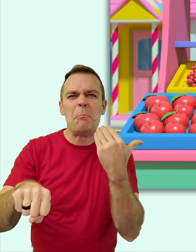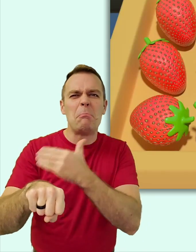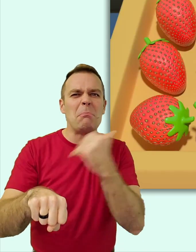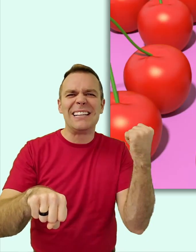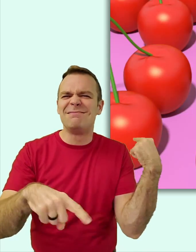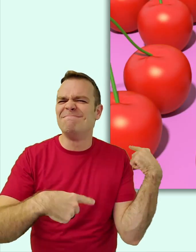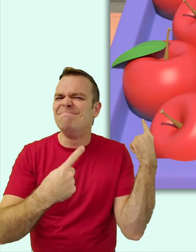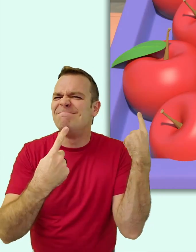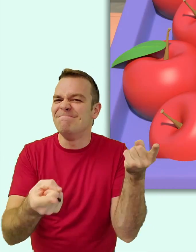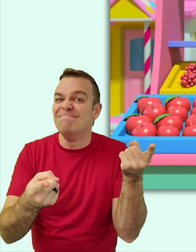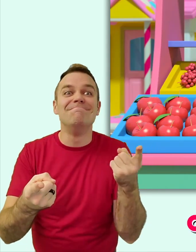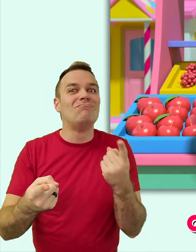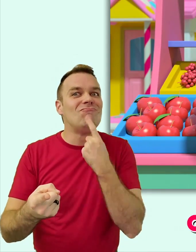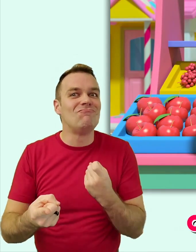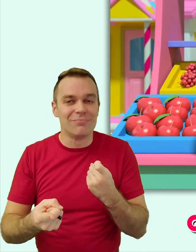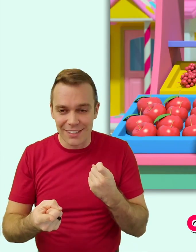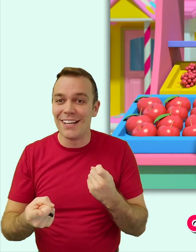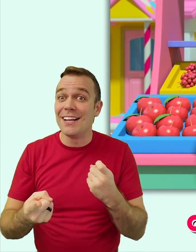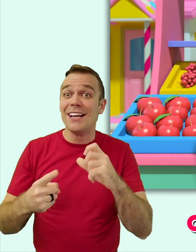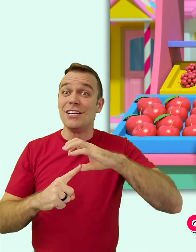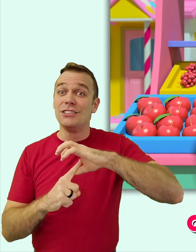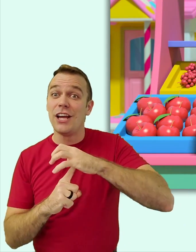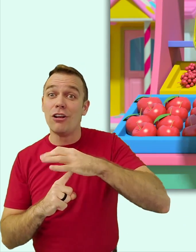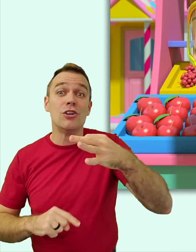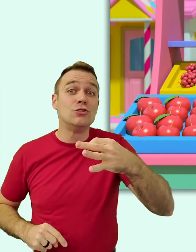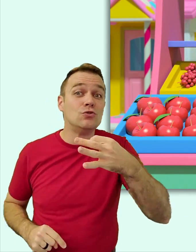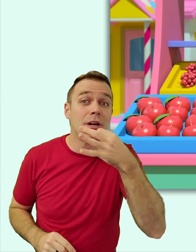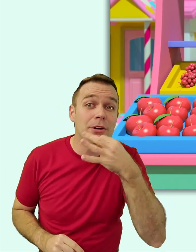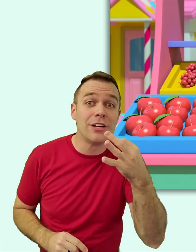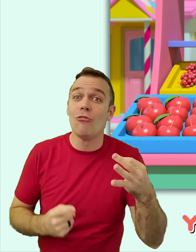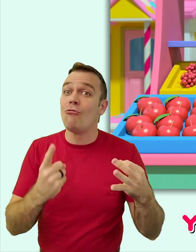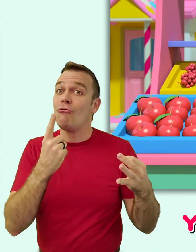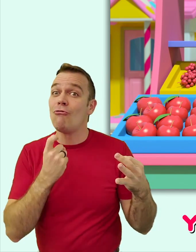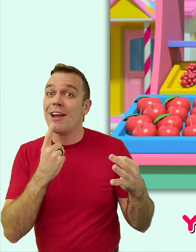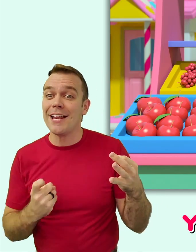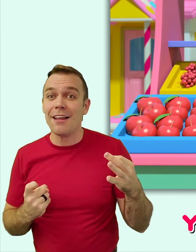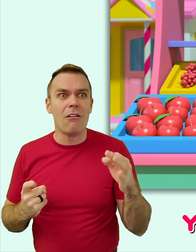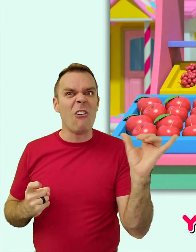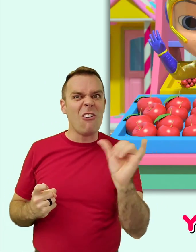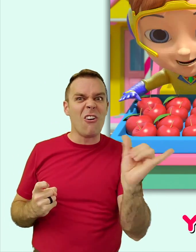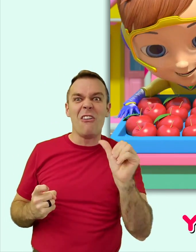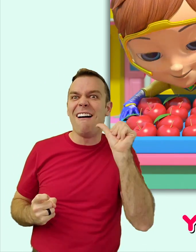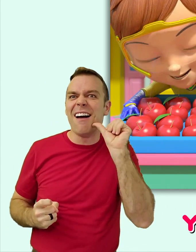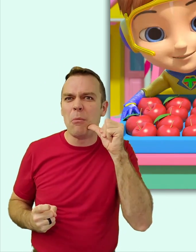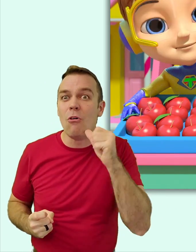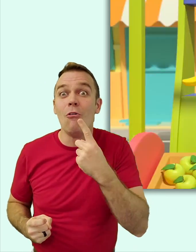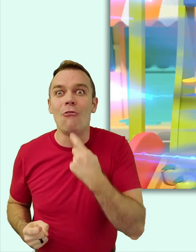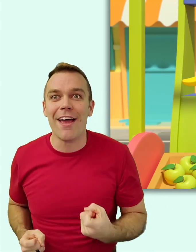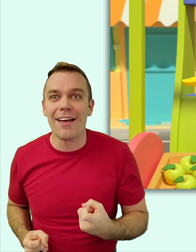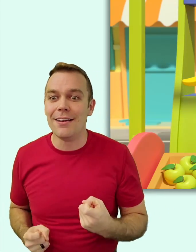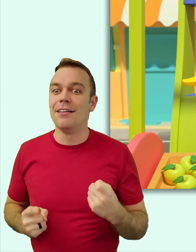color. Red, red, red. Cherries and strawberries are red. Yummy, juicy apples are